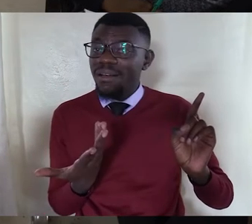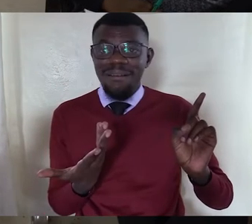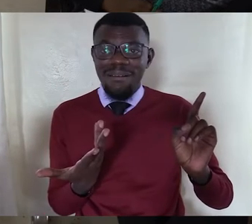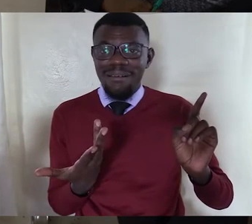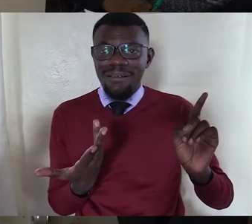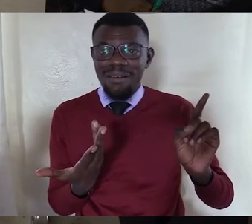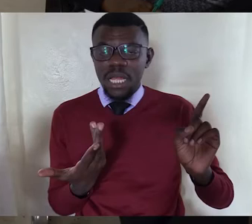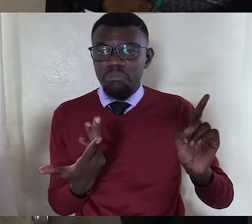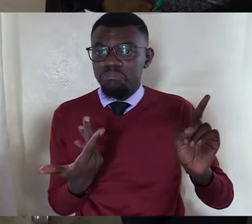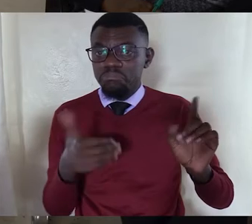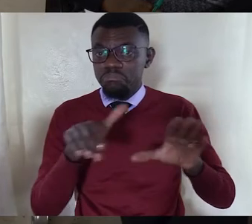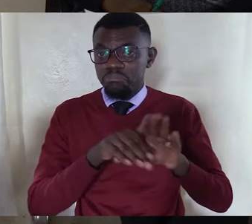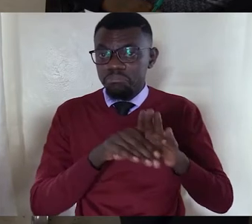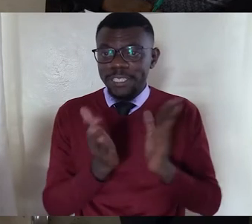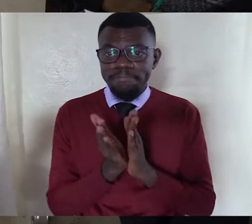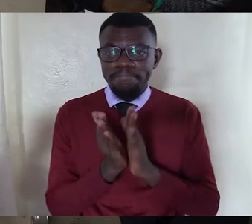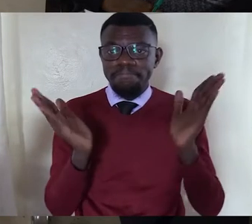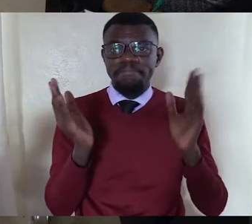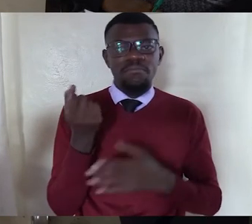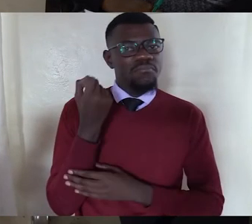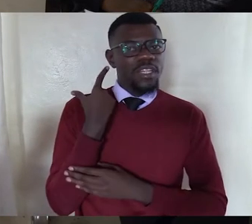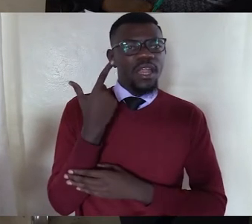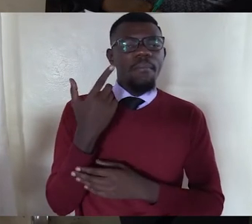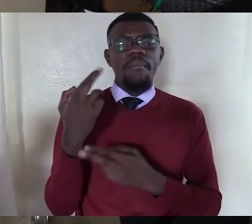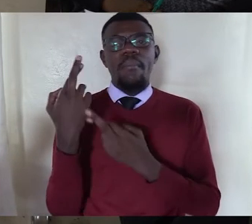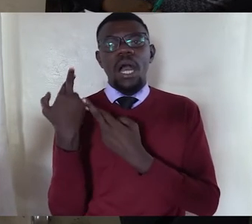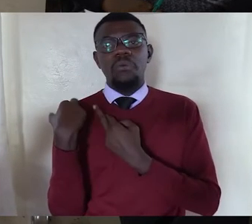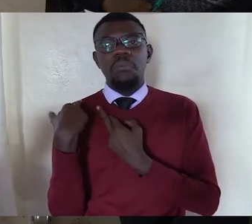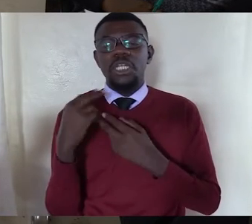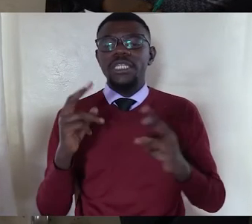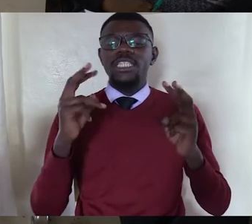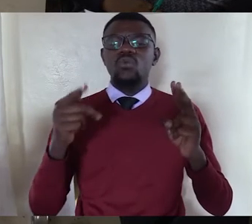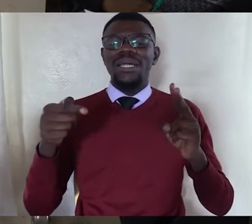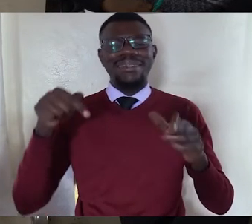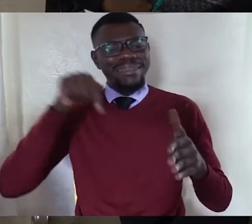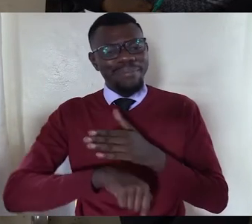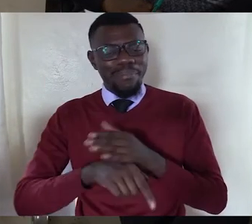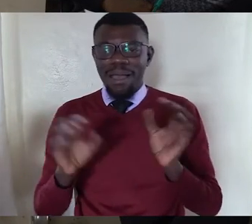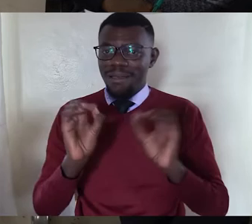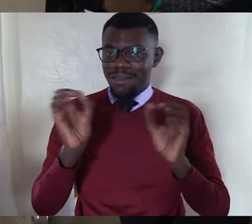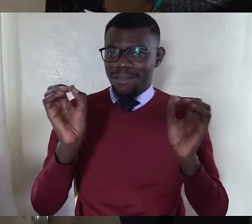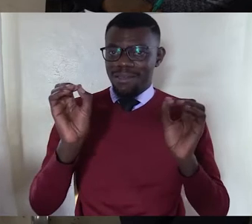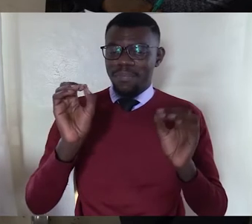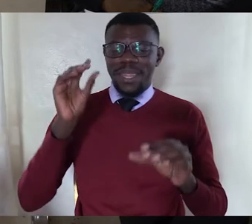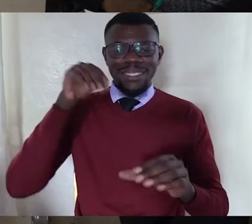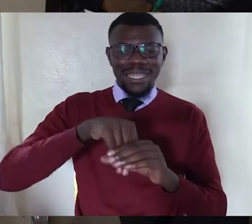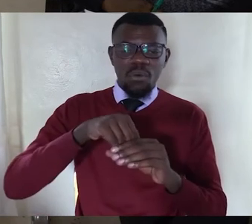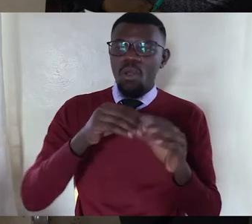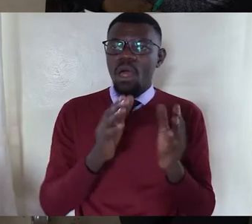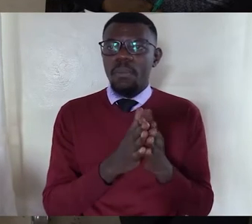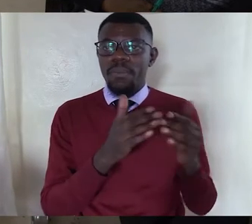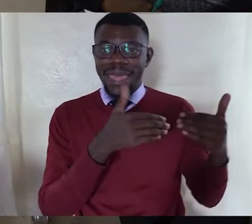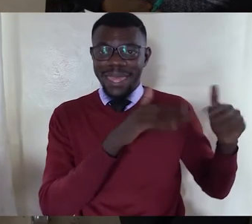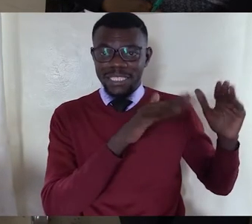even police officers and members of public do not understand accountability issues. And we believe that both internal and external